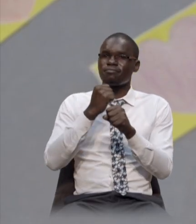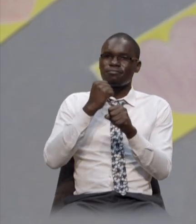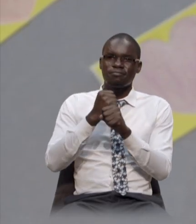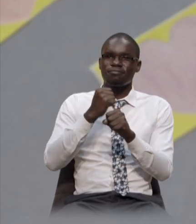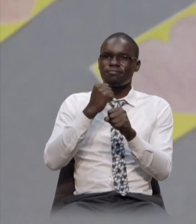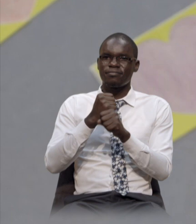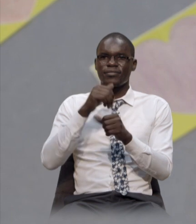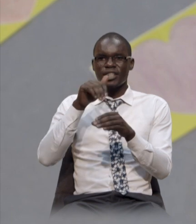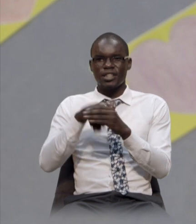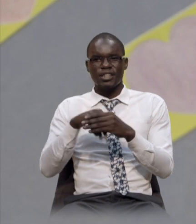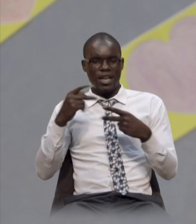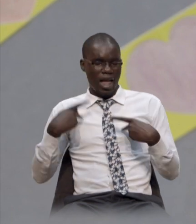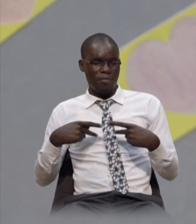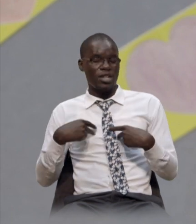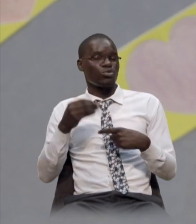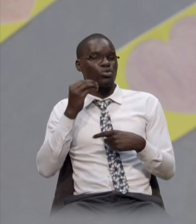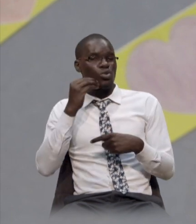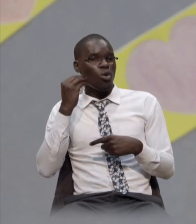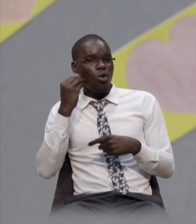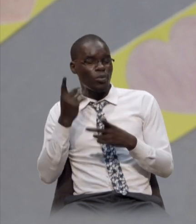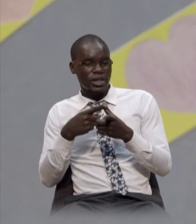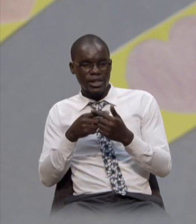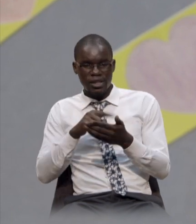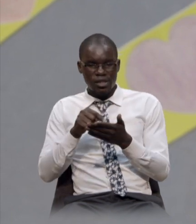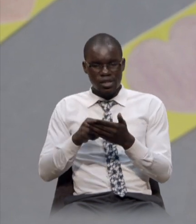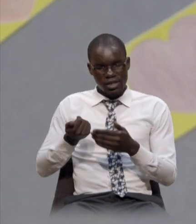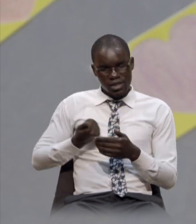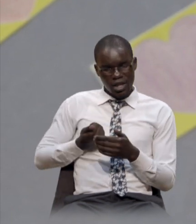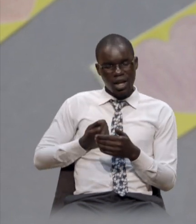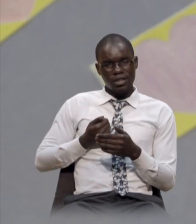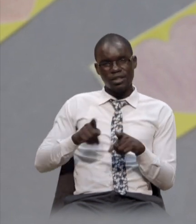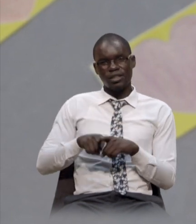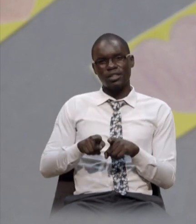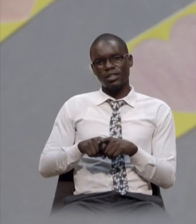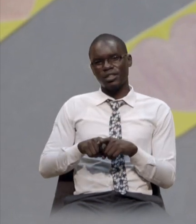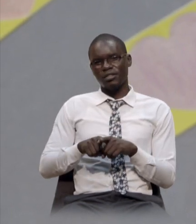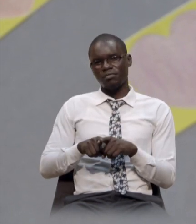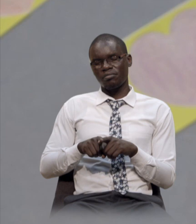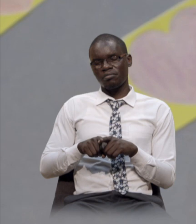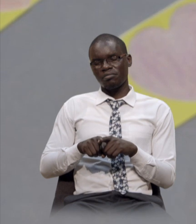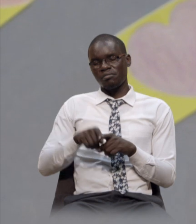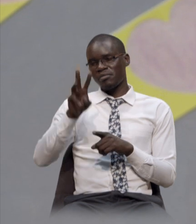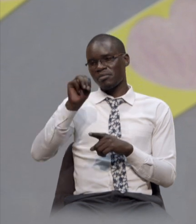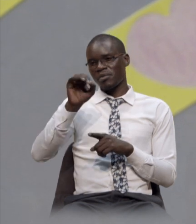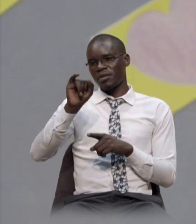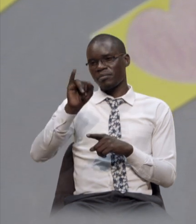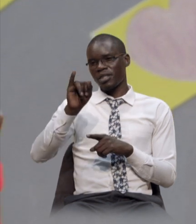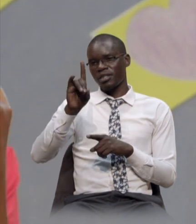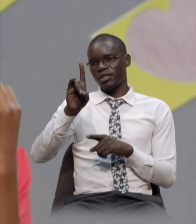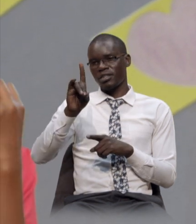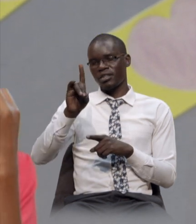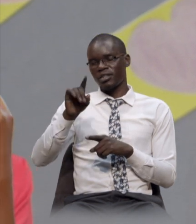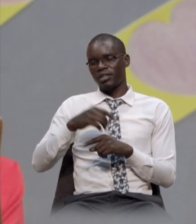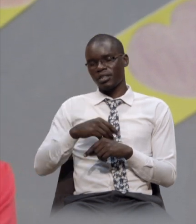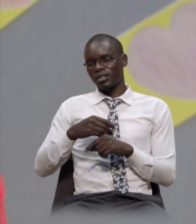in someone's home. And this girl, even if she was just a maid, she never disrespected the